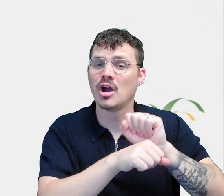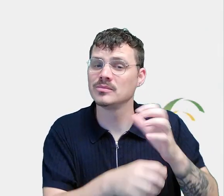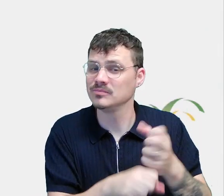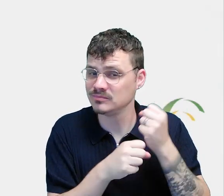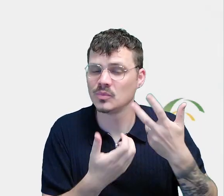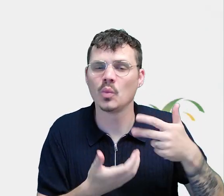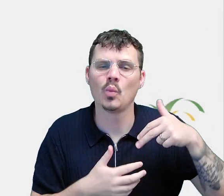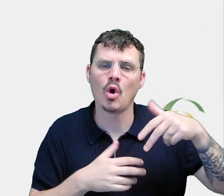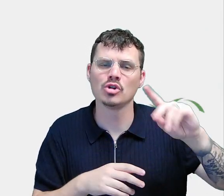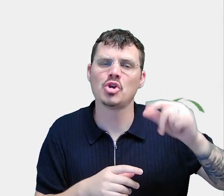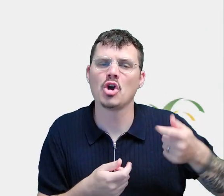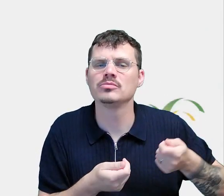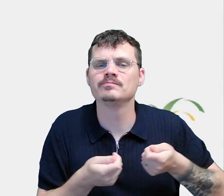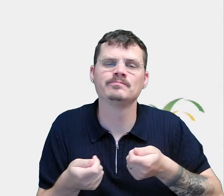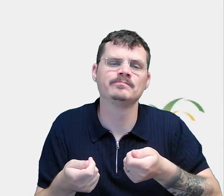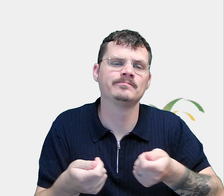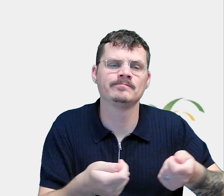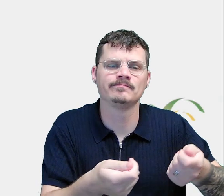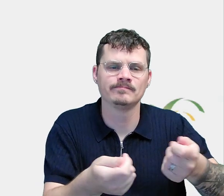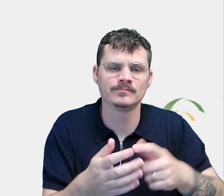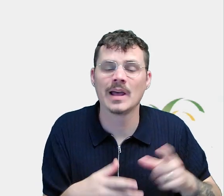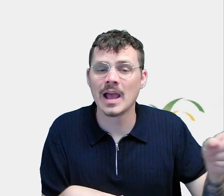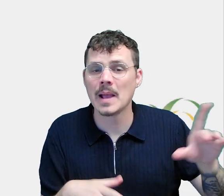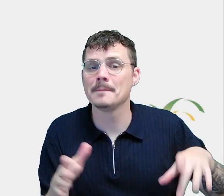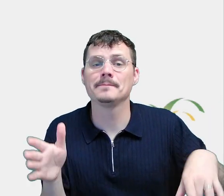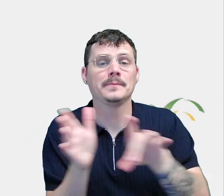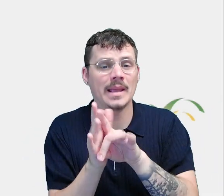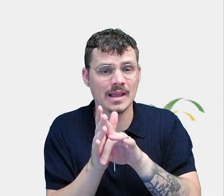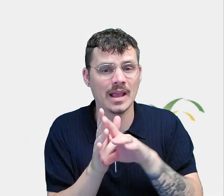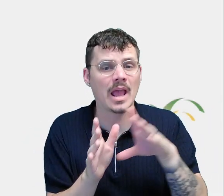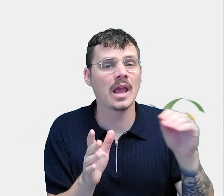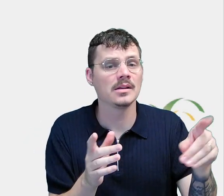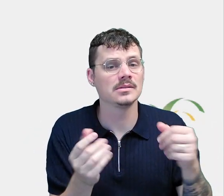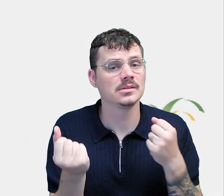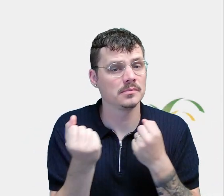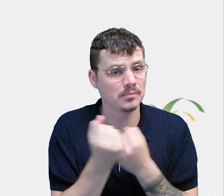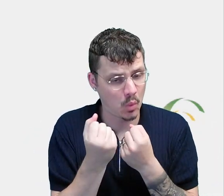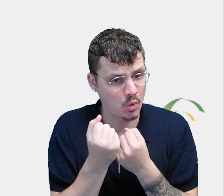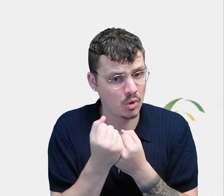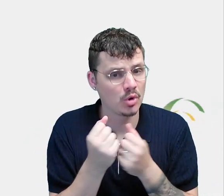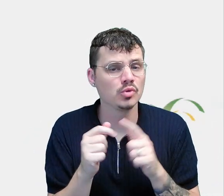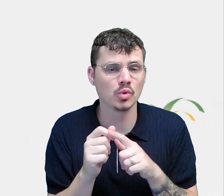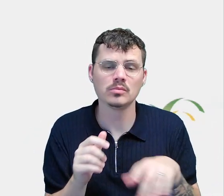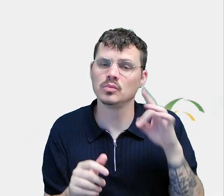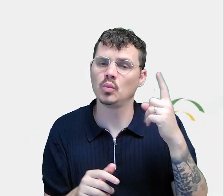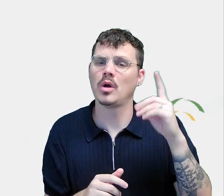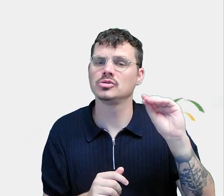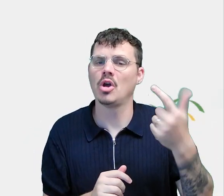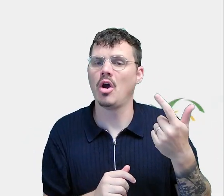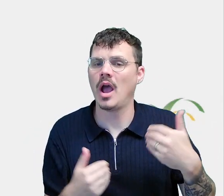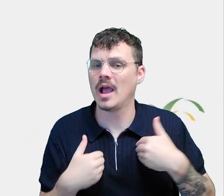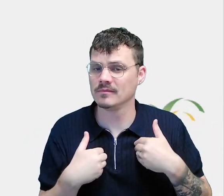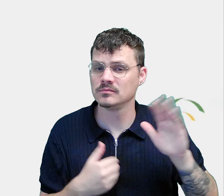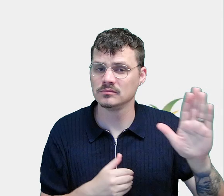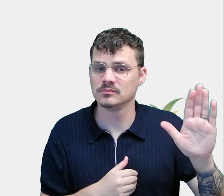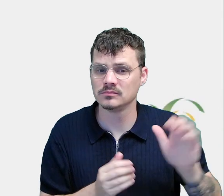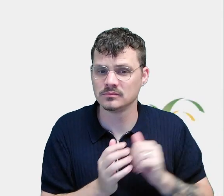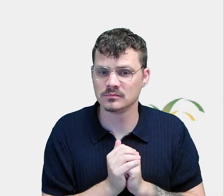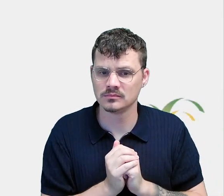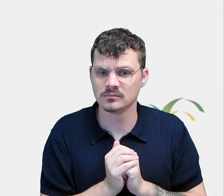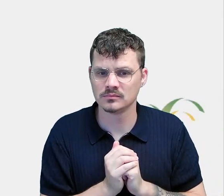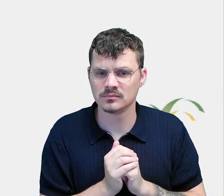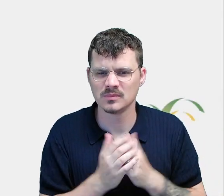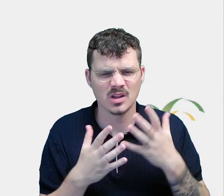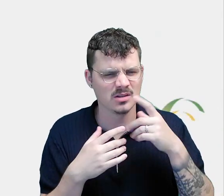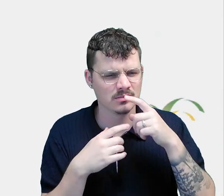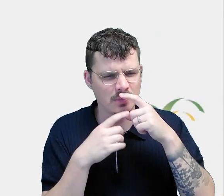dogs. He picked out and was supported to have the dog of his choice. Big,